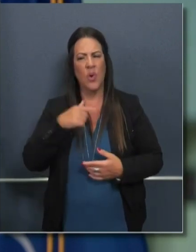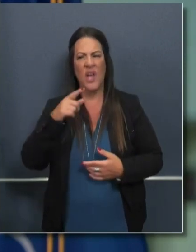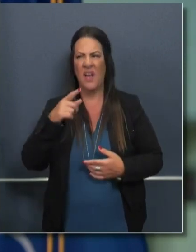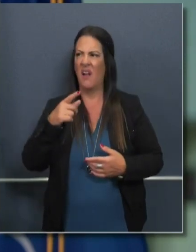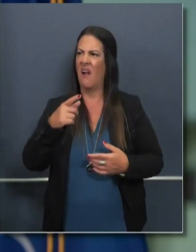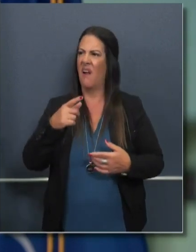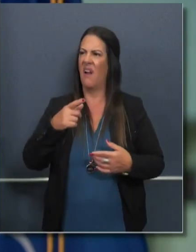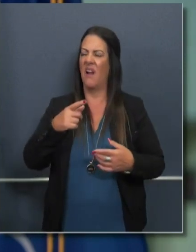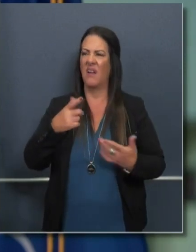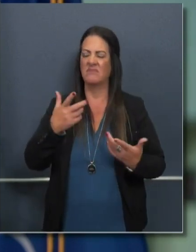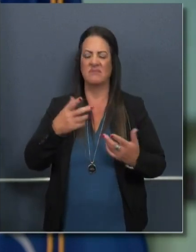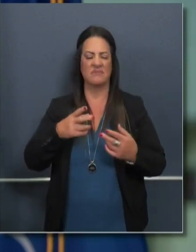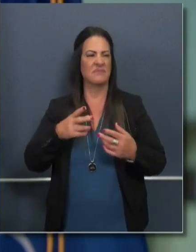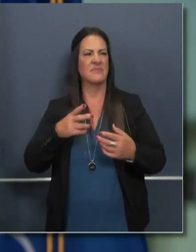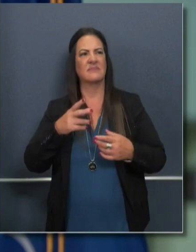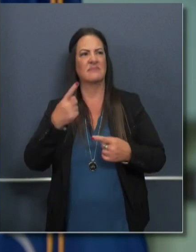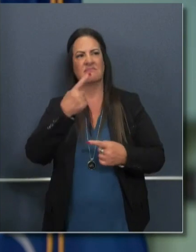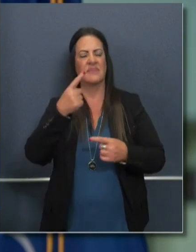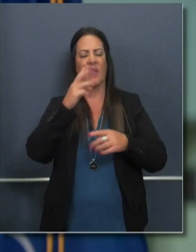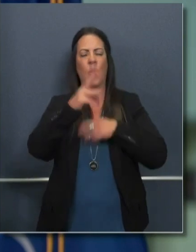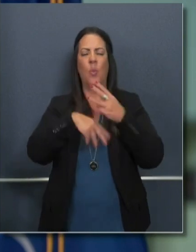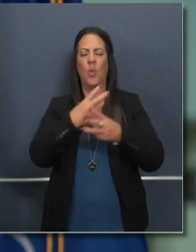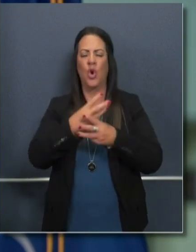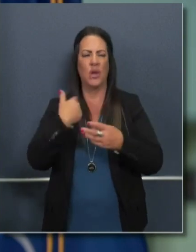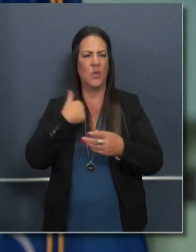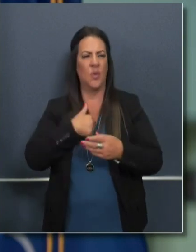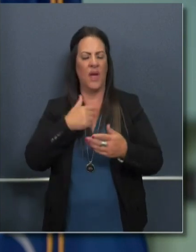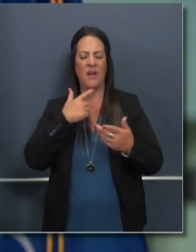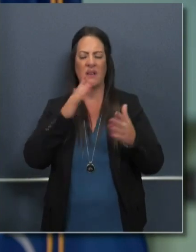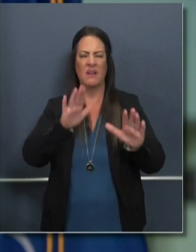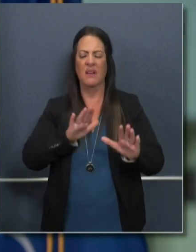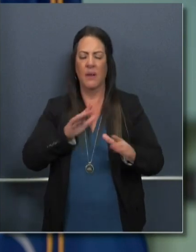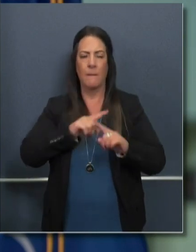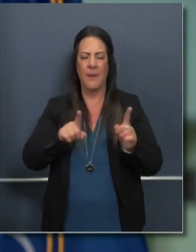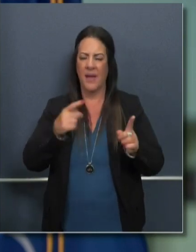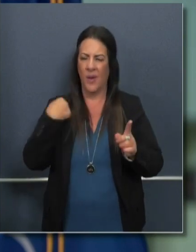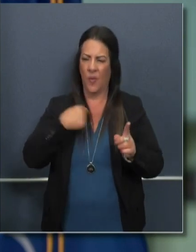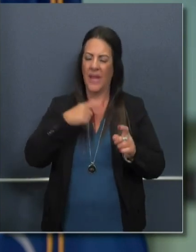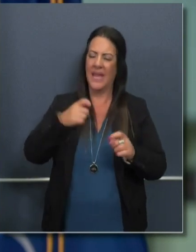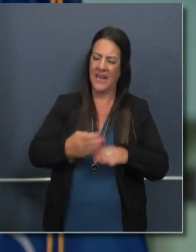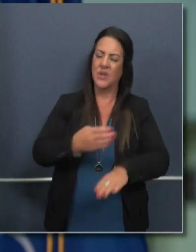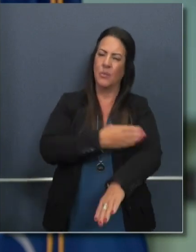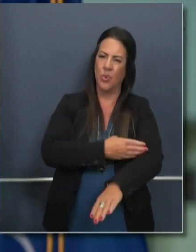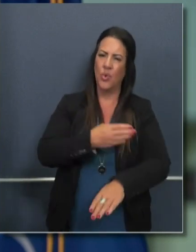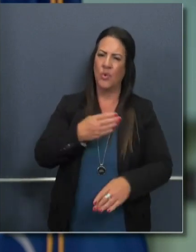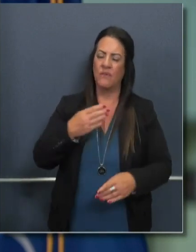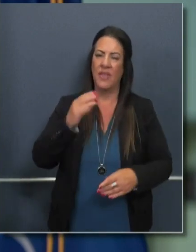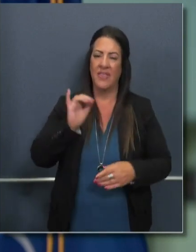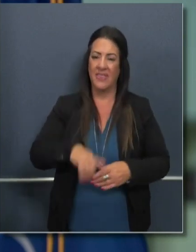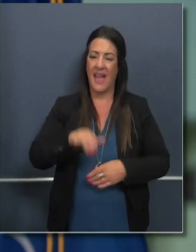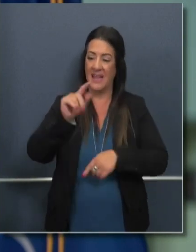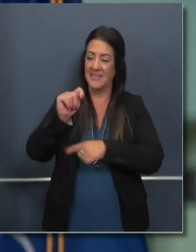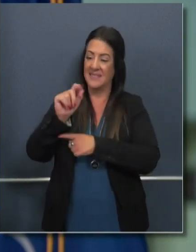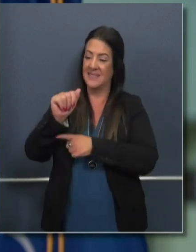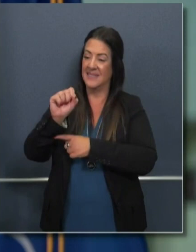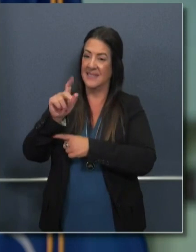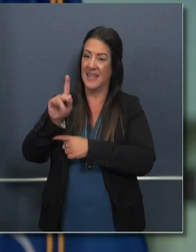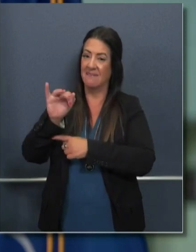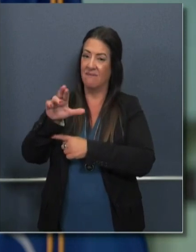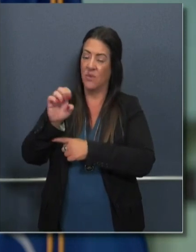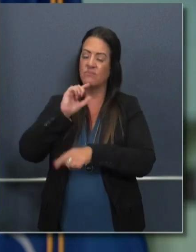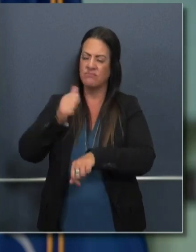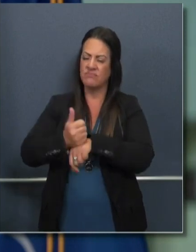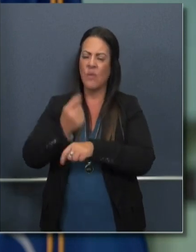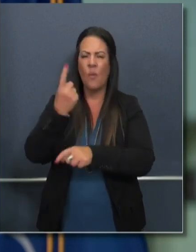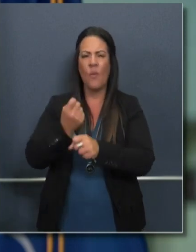why we conceived of and convened a task force a year ago. It was a predicate